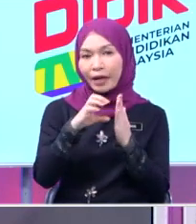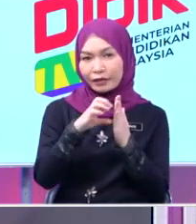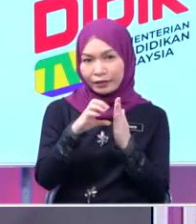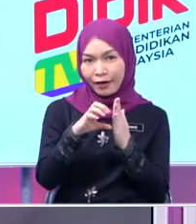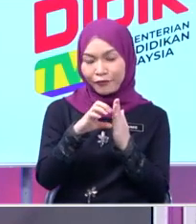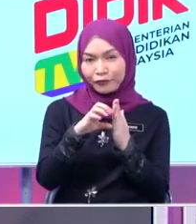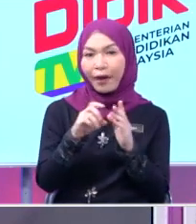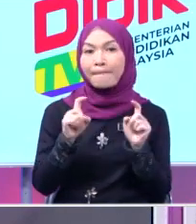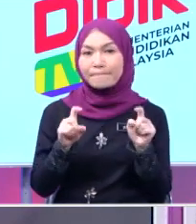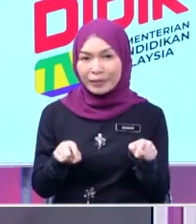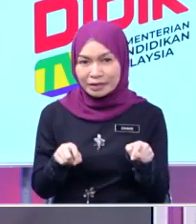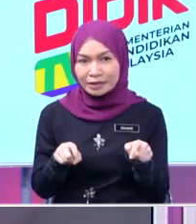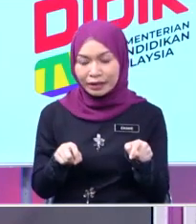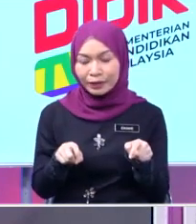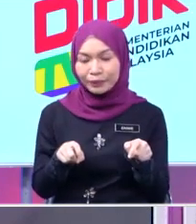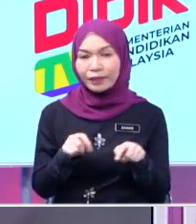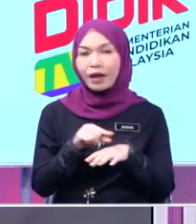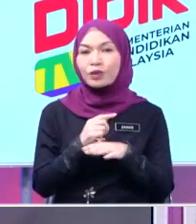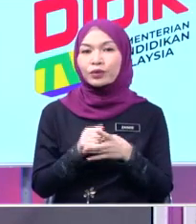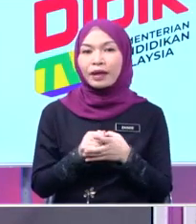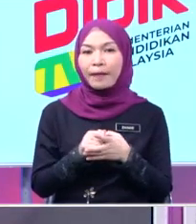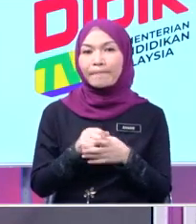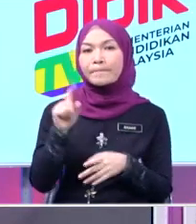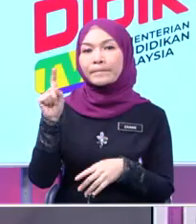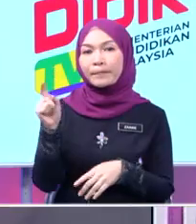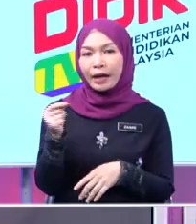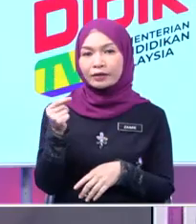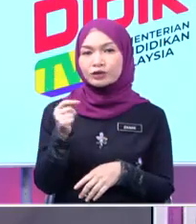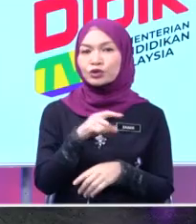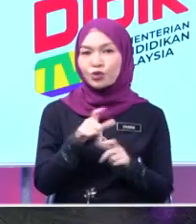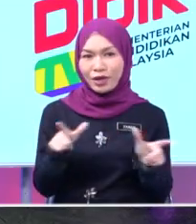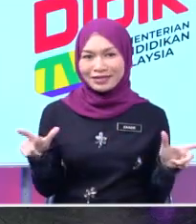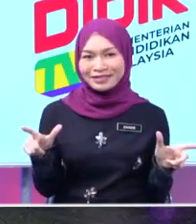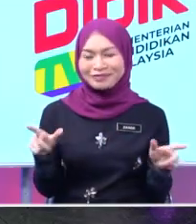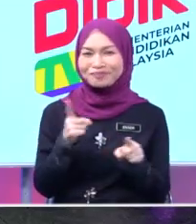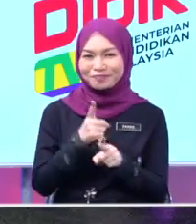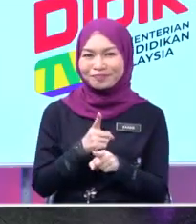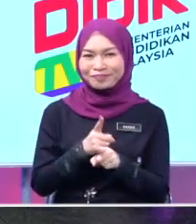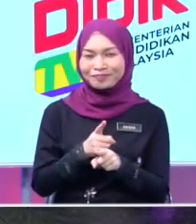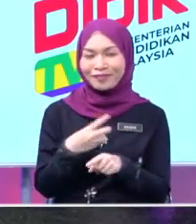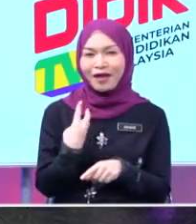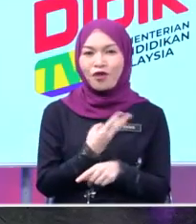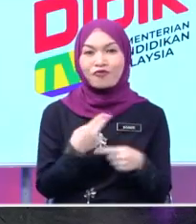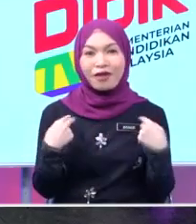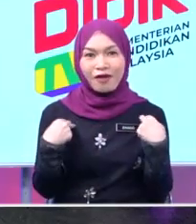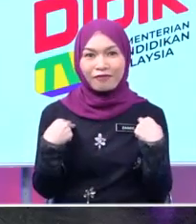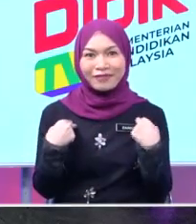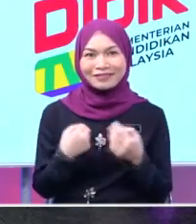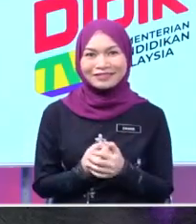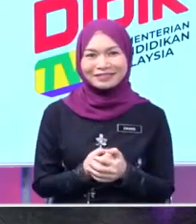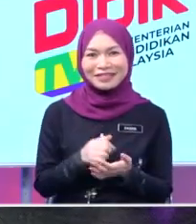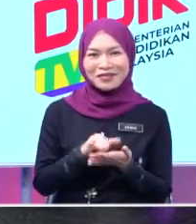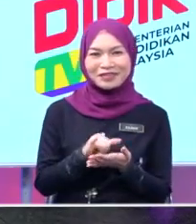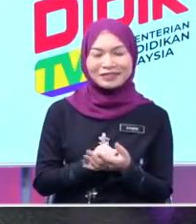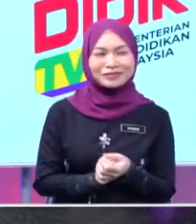we utilize the punctuation correctly. All right, there you have it. But before we actually wrap up today's episode,